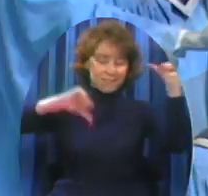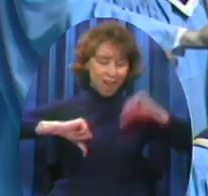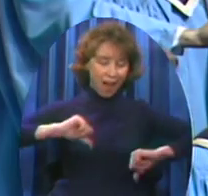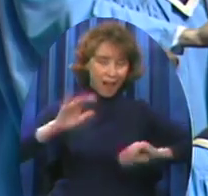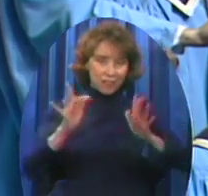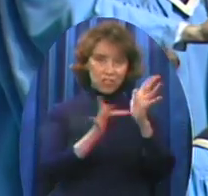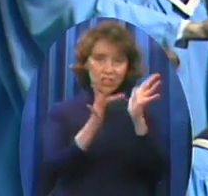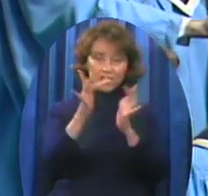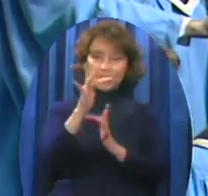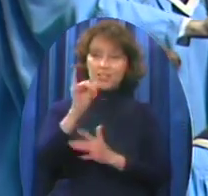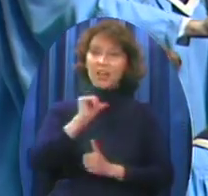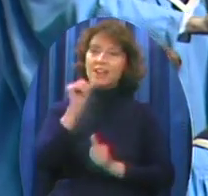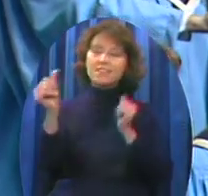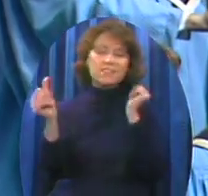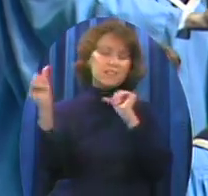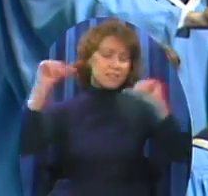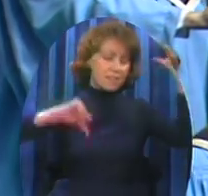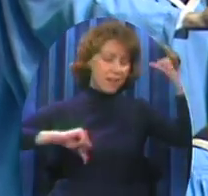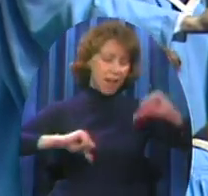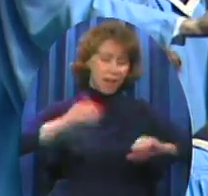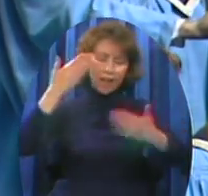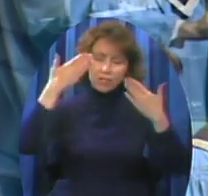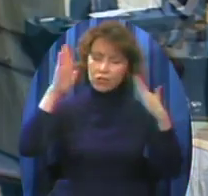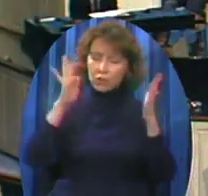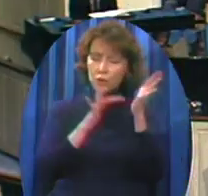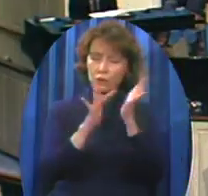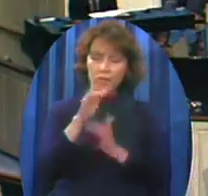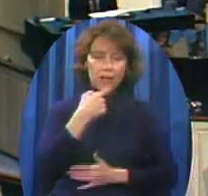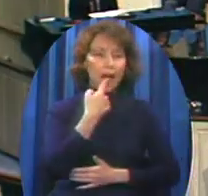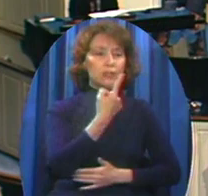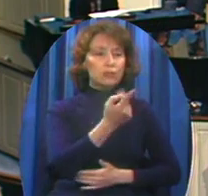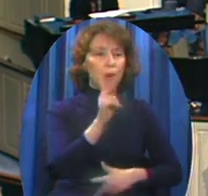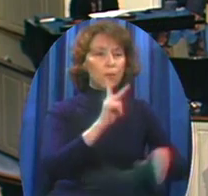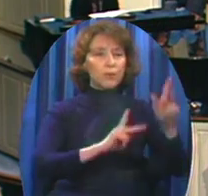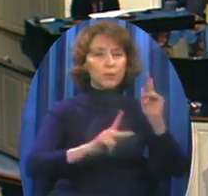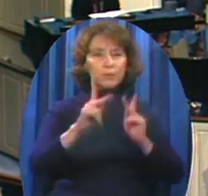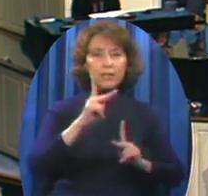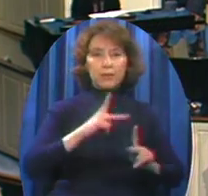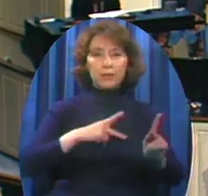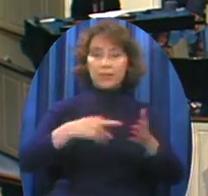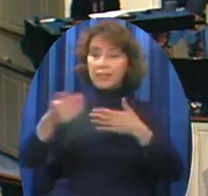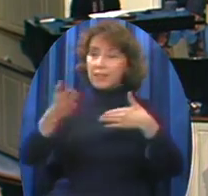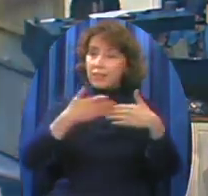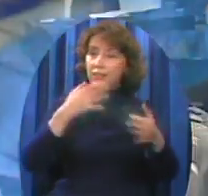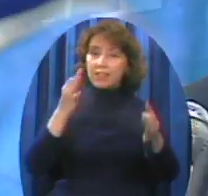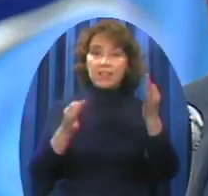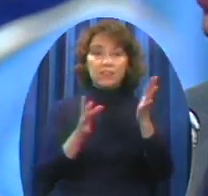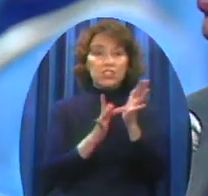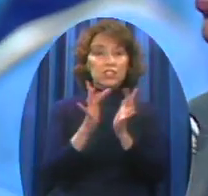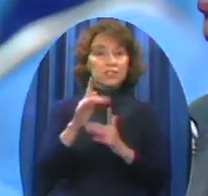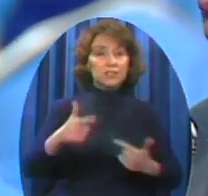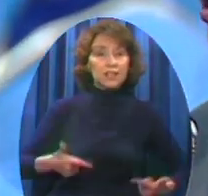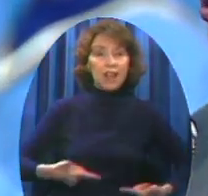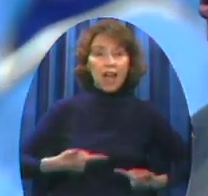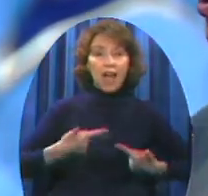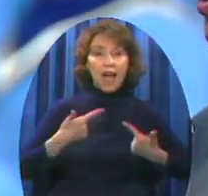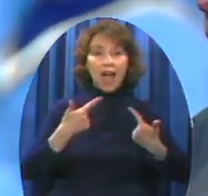I denied I knew his name. Even if he was alive, it wouldn't be